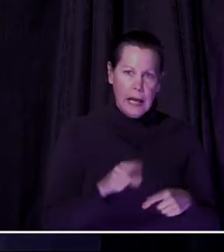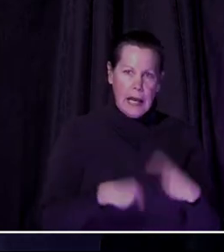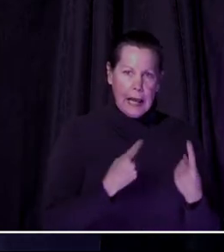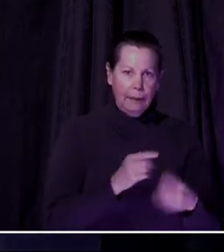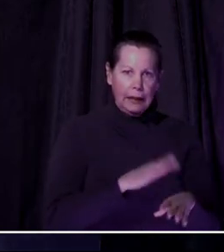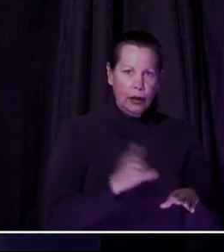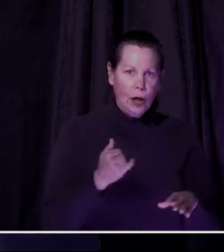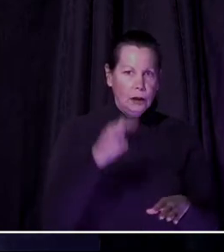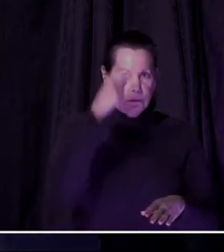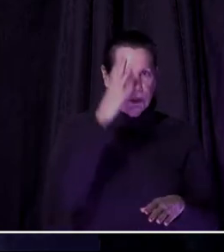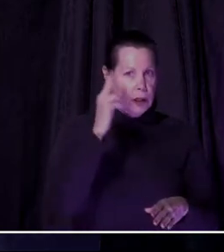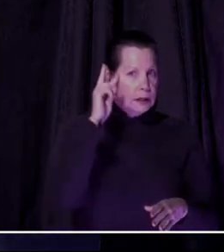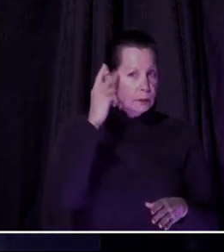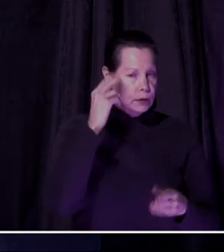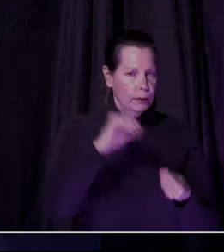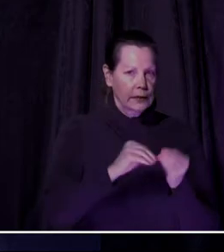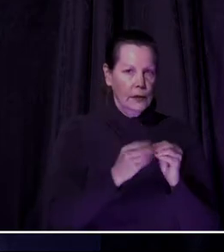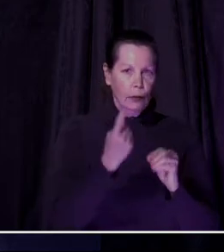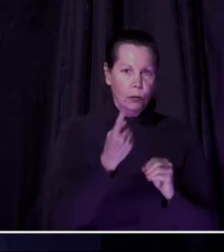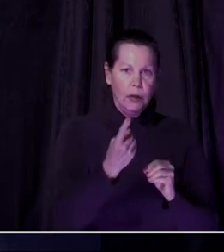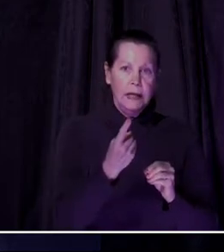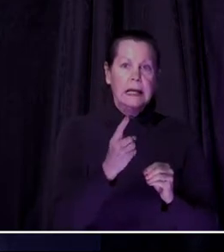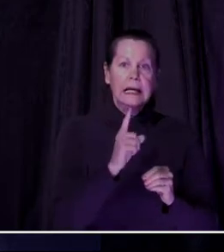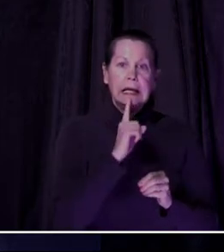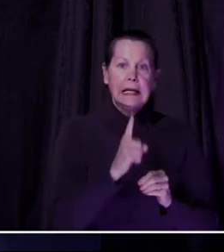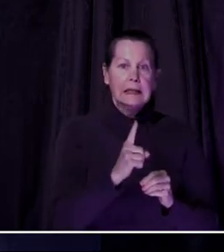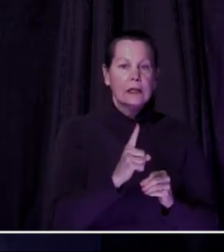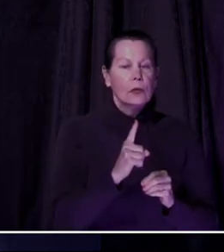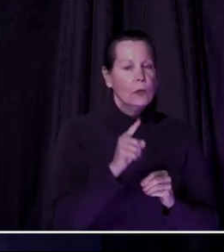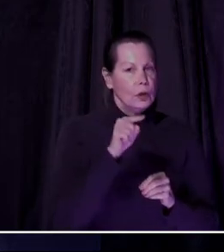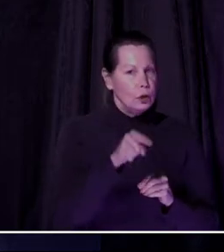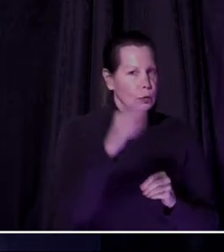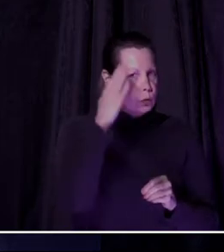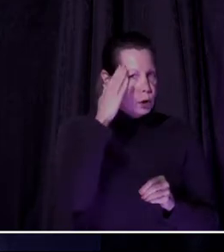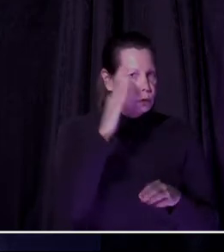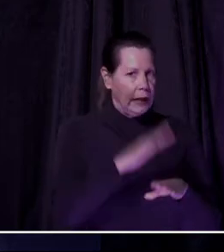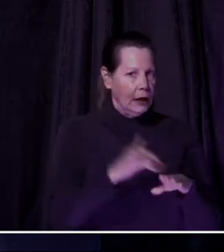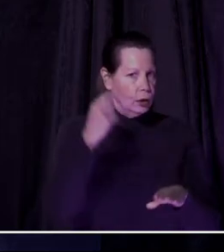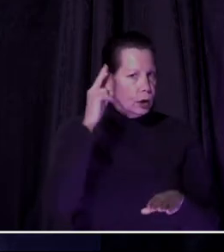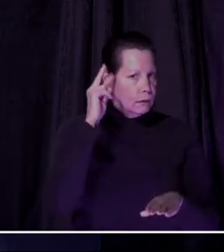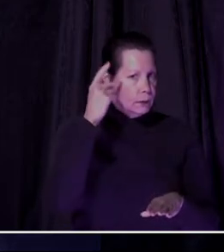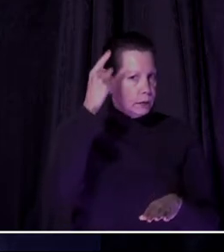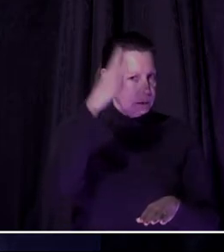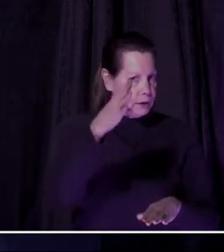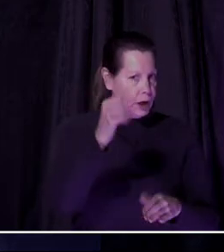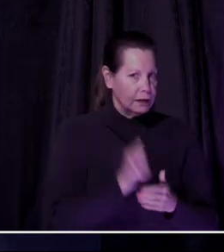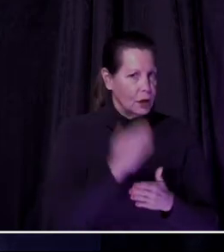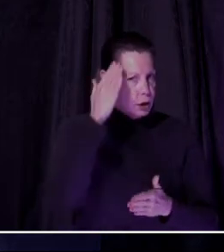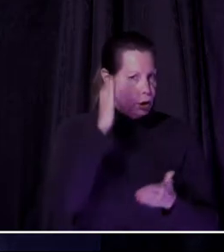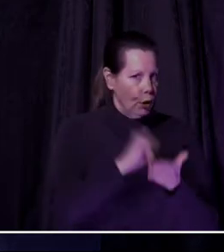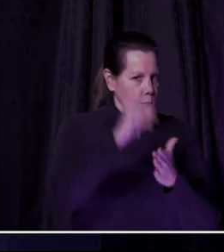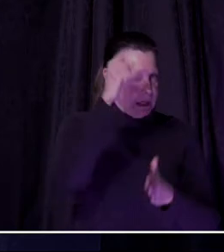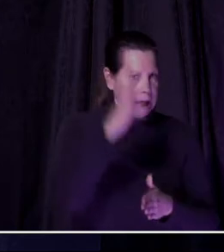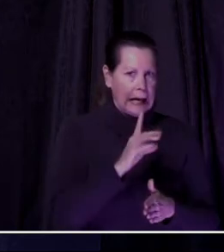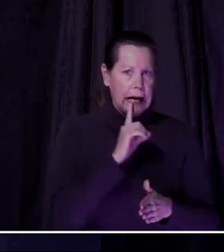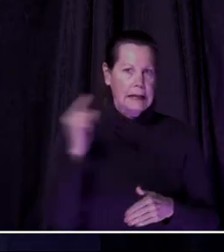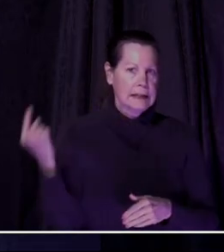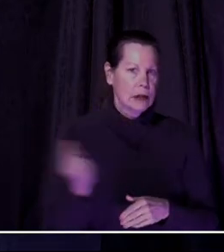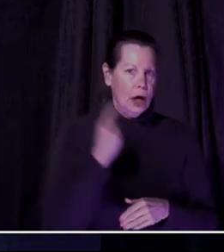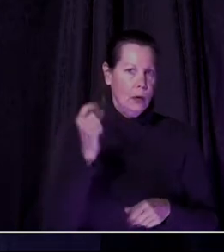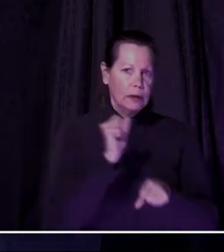God's purpose, number one, is when you know that you're called for God's purposes, know that God is